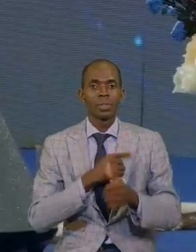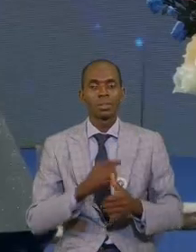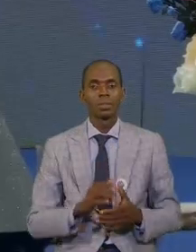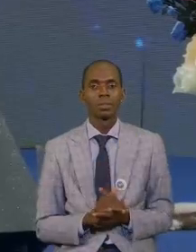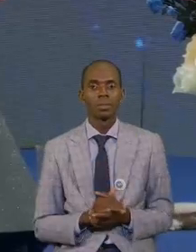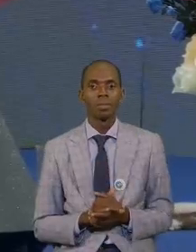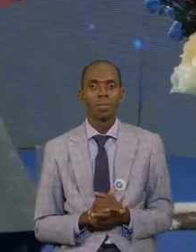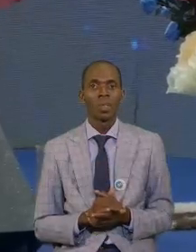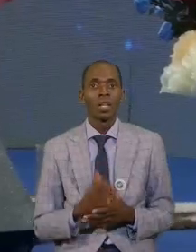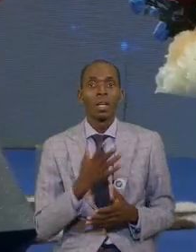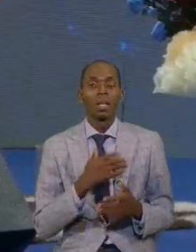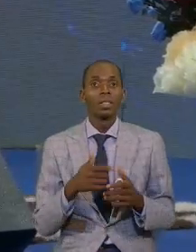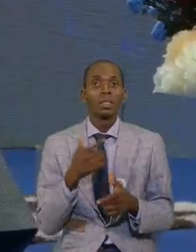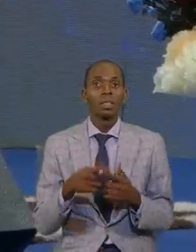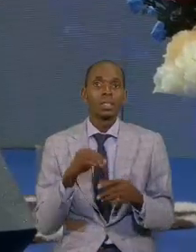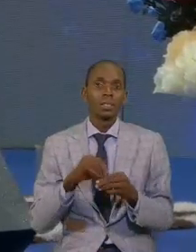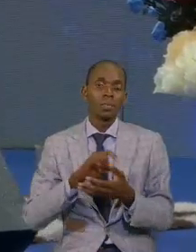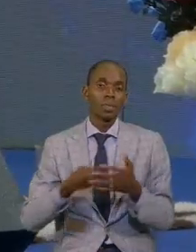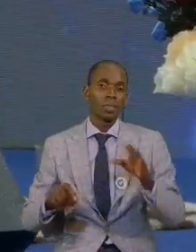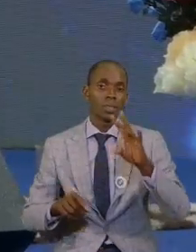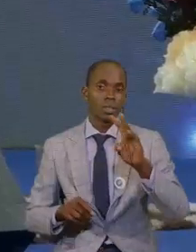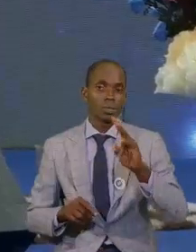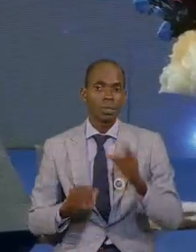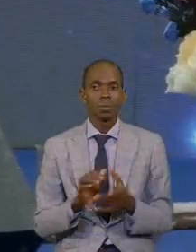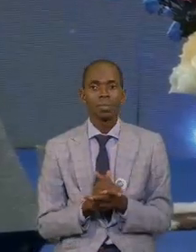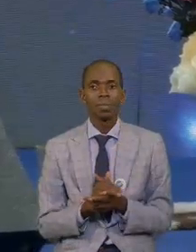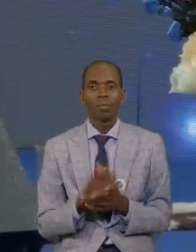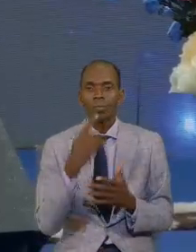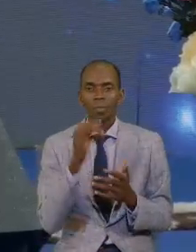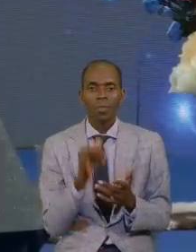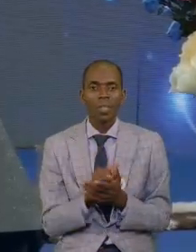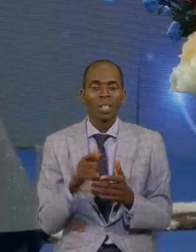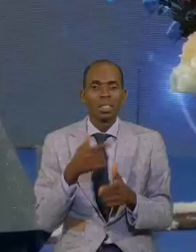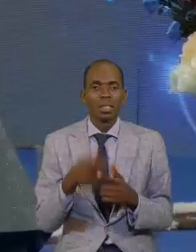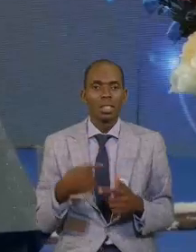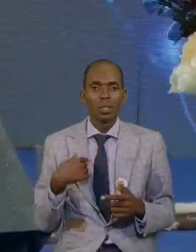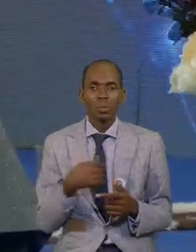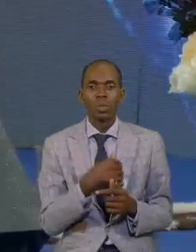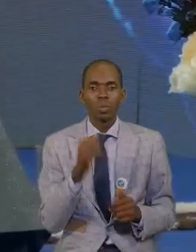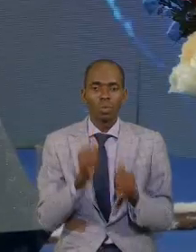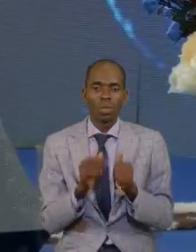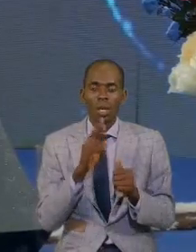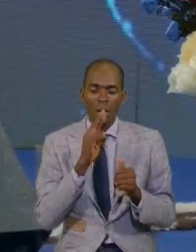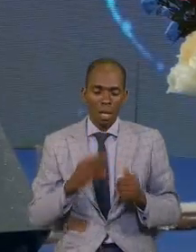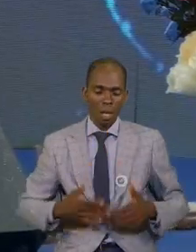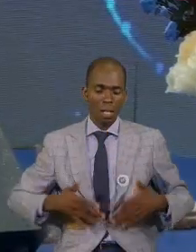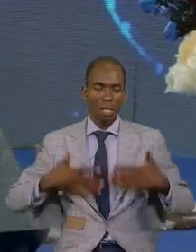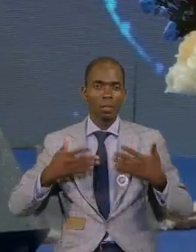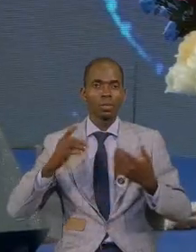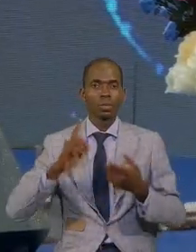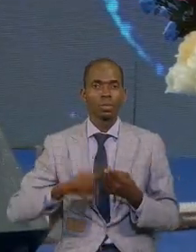And then in verse 17, he said, then we which are alive, alive unto